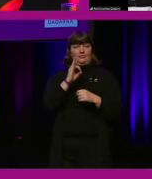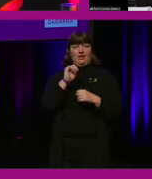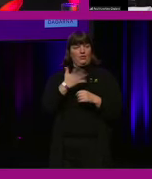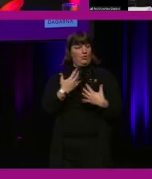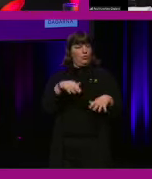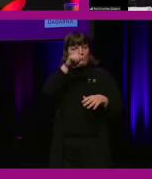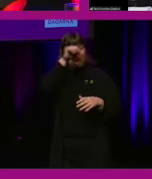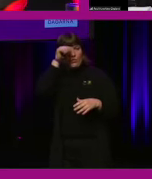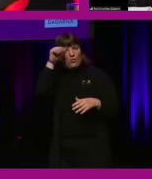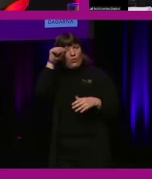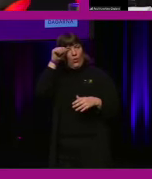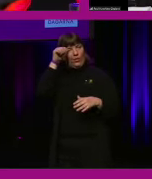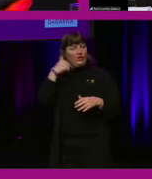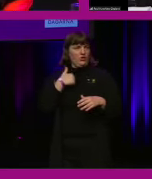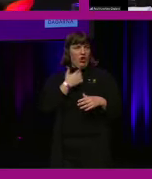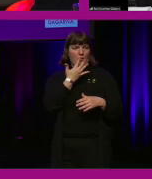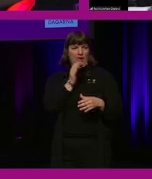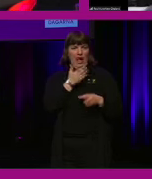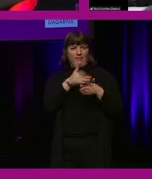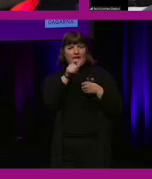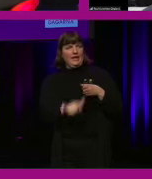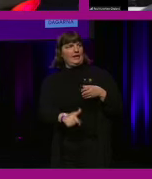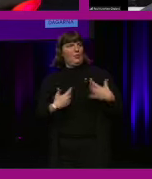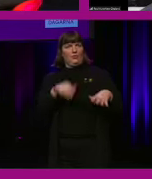difficult to come after you, Paul, because you really